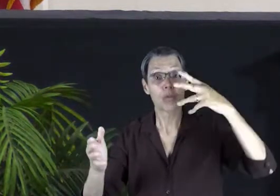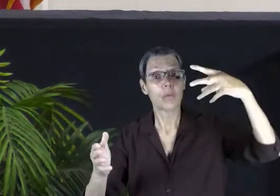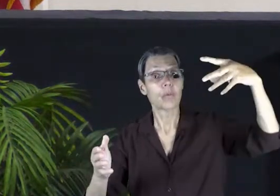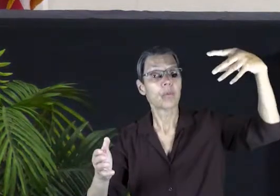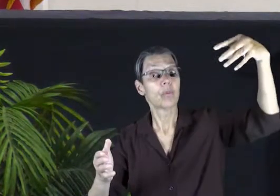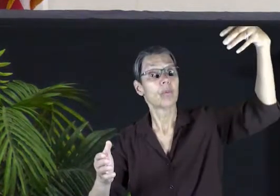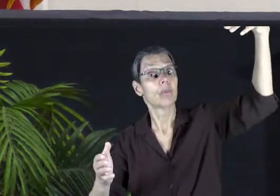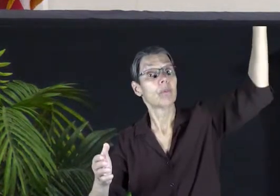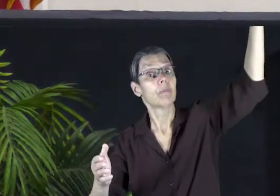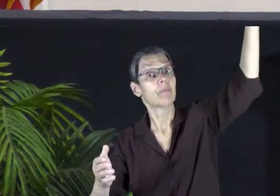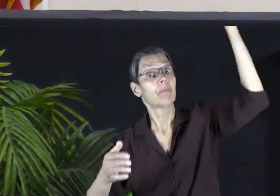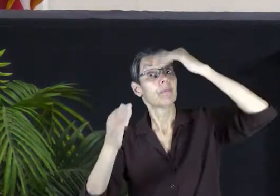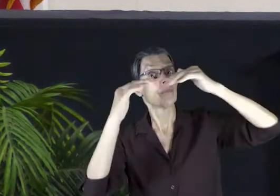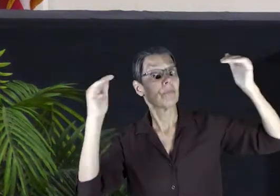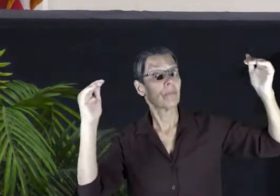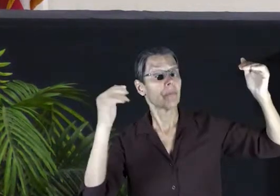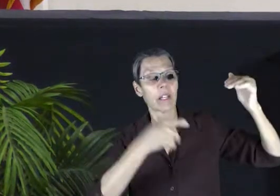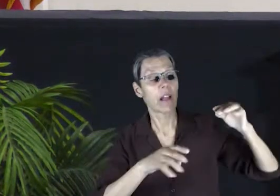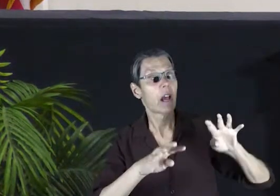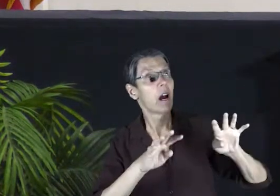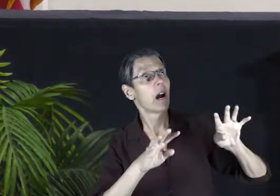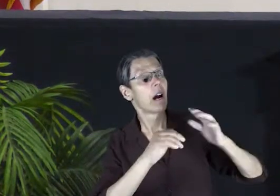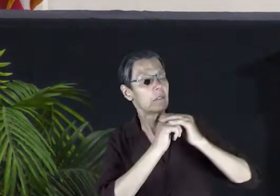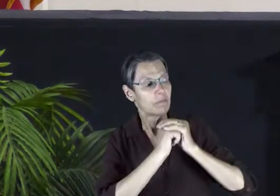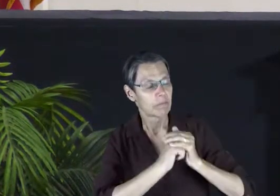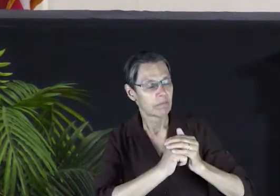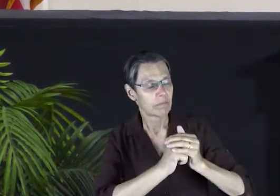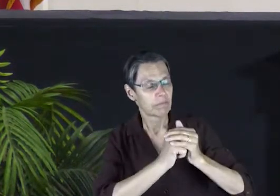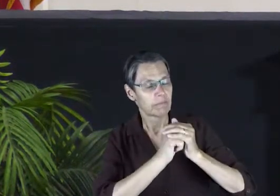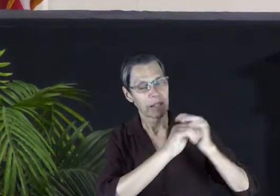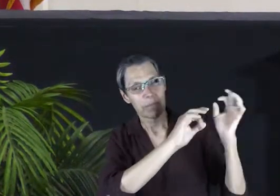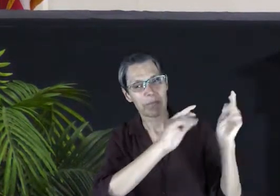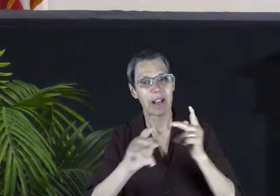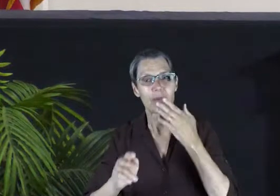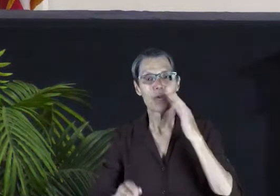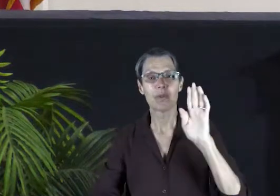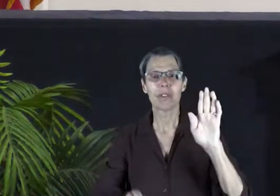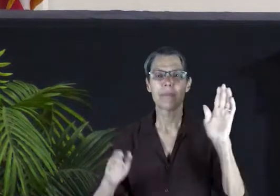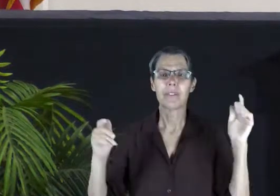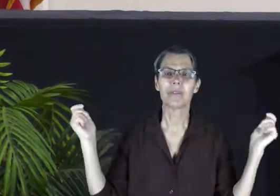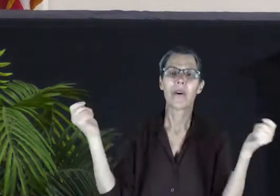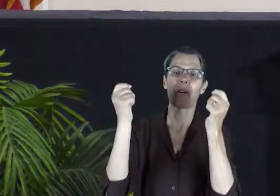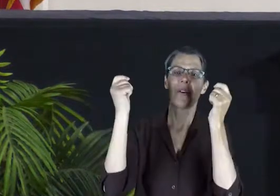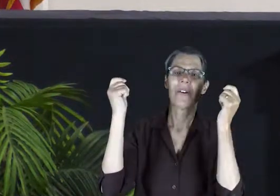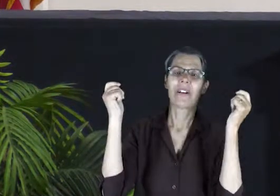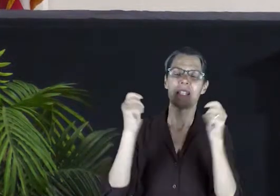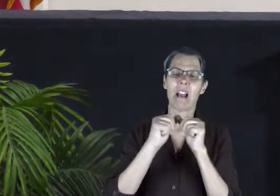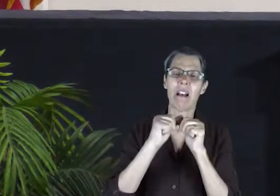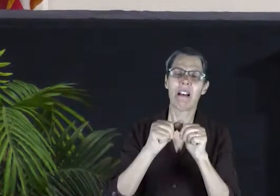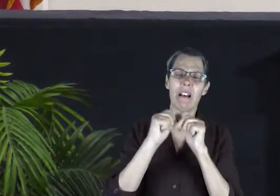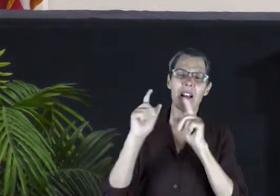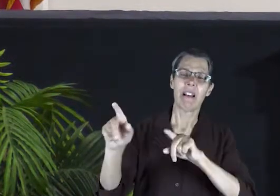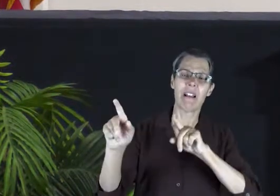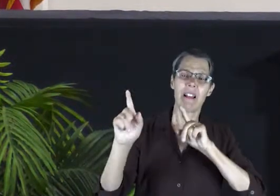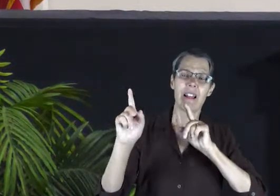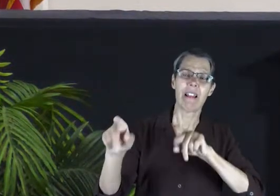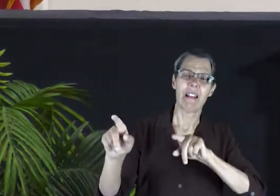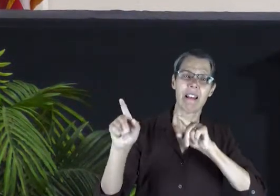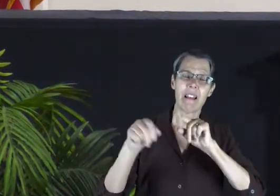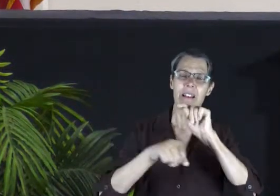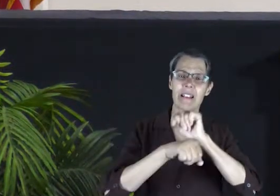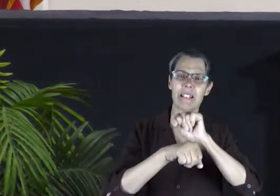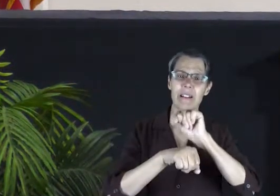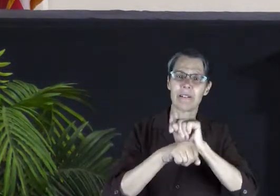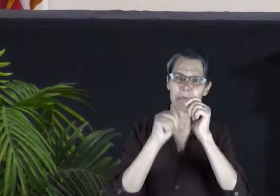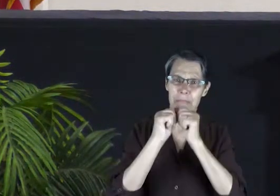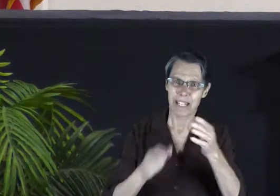withdrew from them and was carried up into heaven. And they worshiped him and returned to Jerusalem with great joy. And they were continually